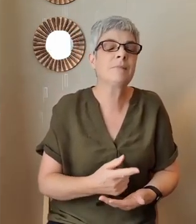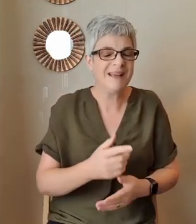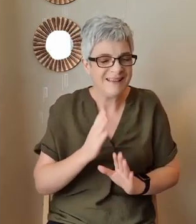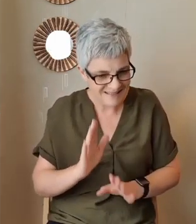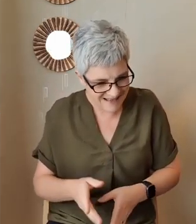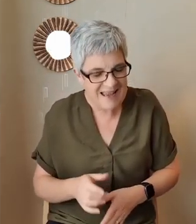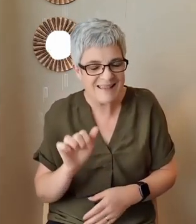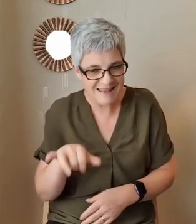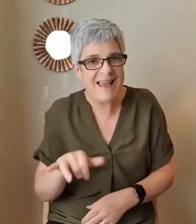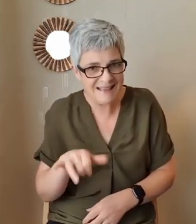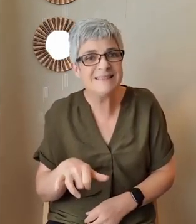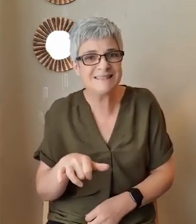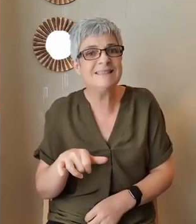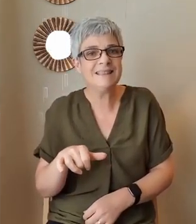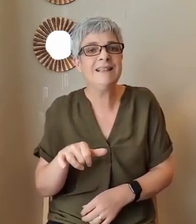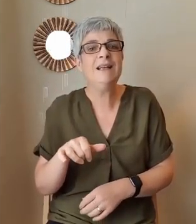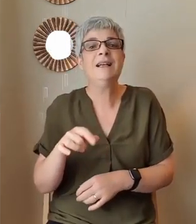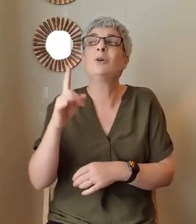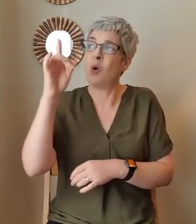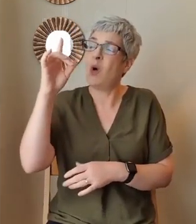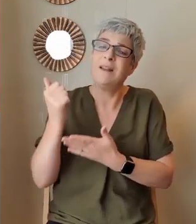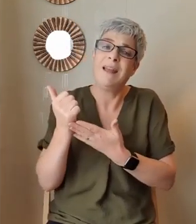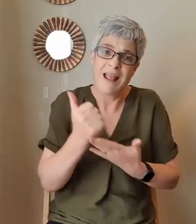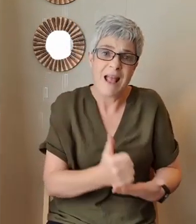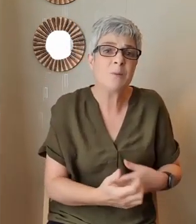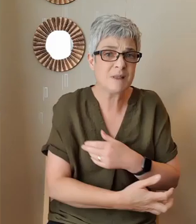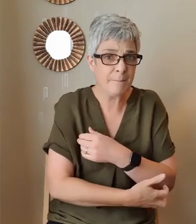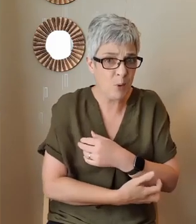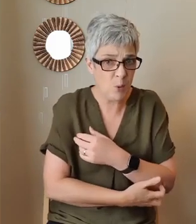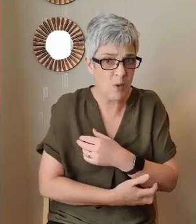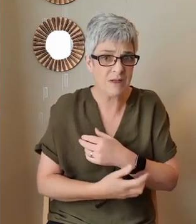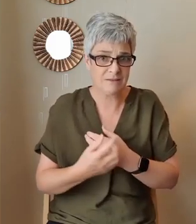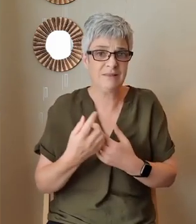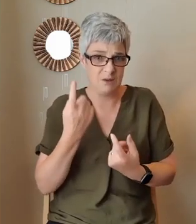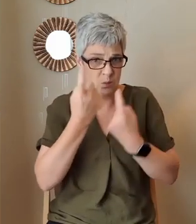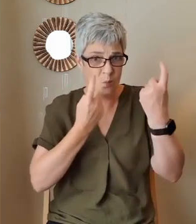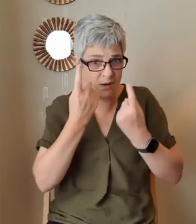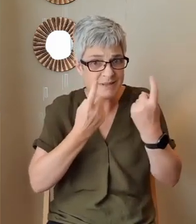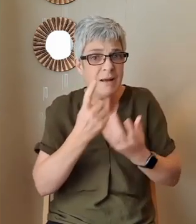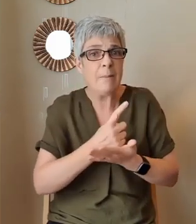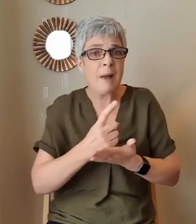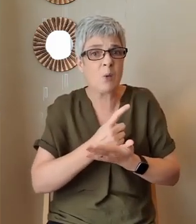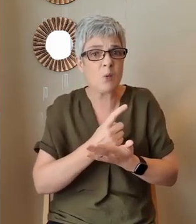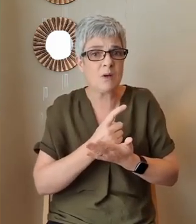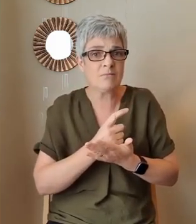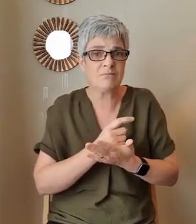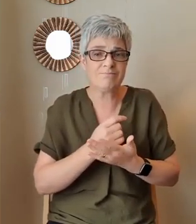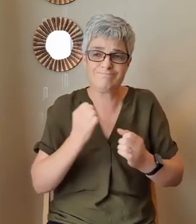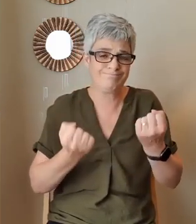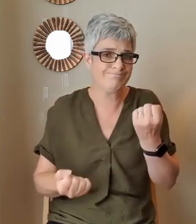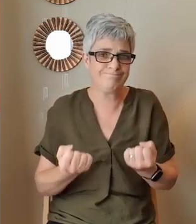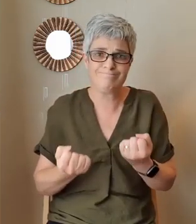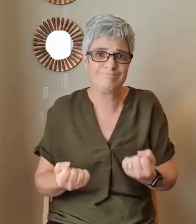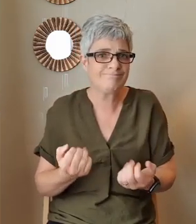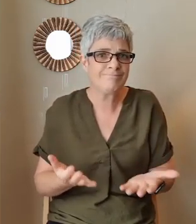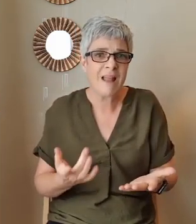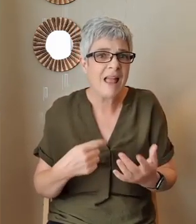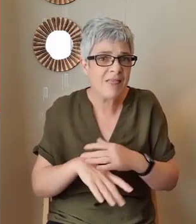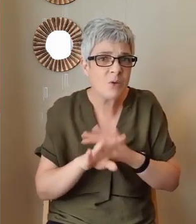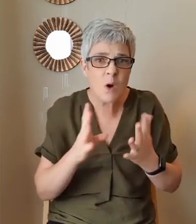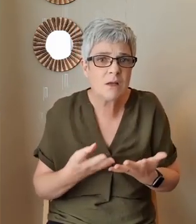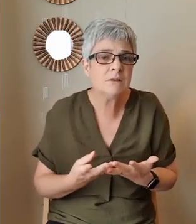concern for the poor. The scripture tells us that. That God is concerned about injustice in the world. The scriptures tell us that. But